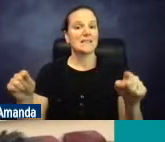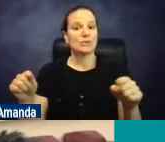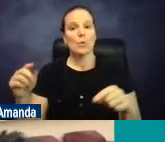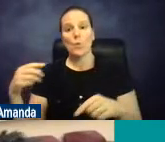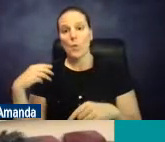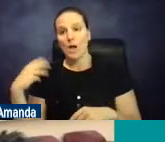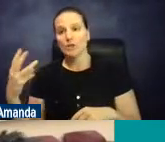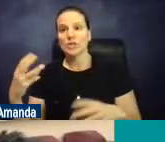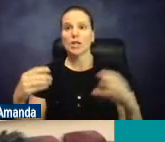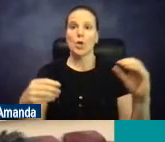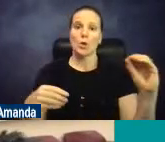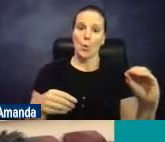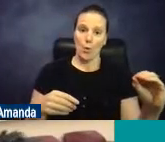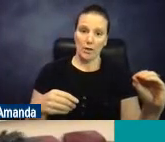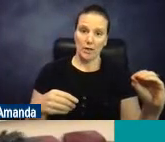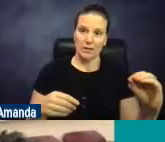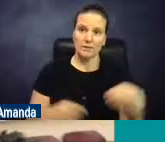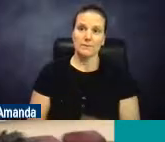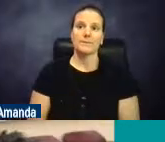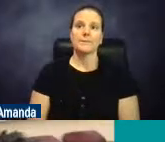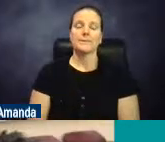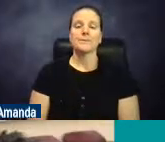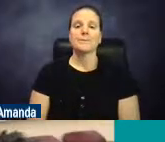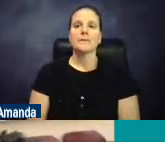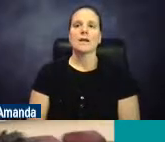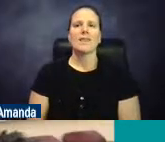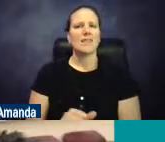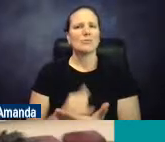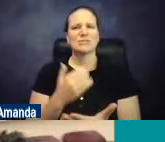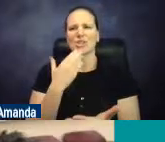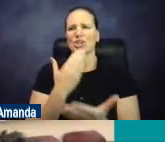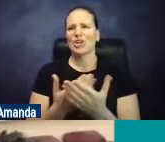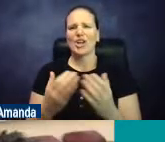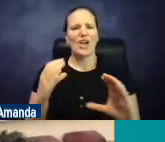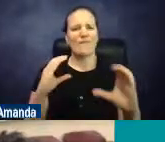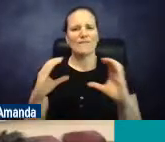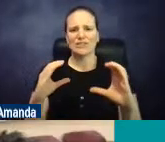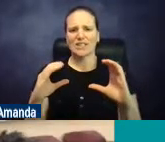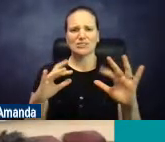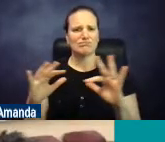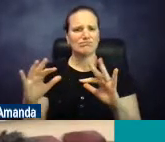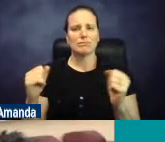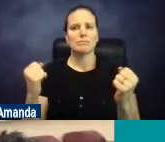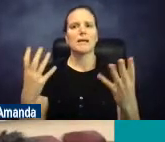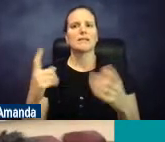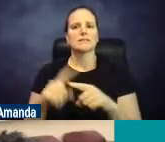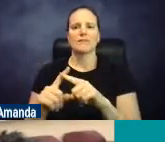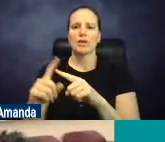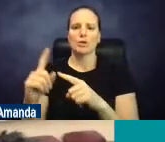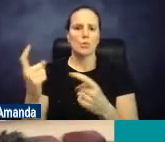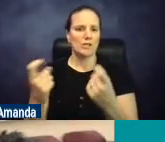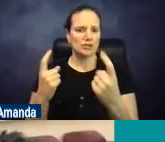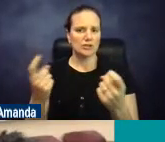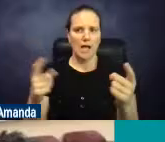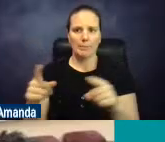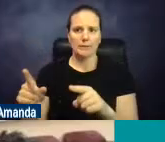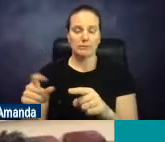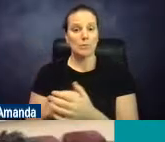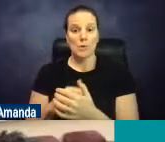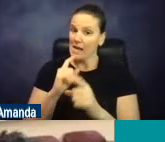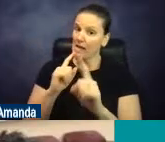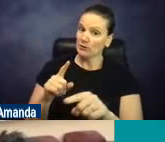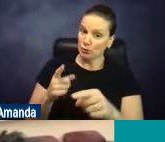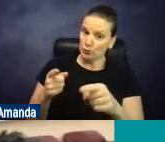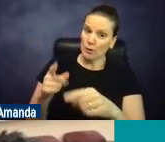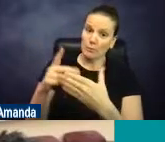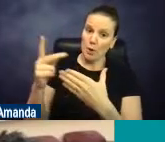a very good conversation. We have a number of questions that came up that we either answered in the program